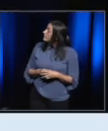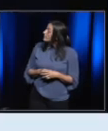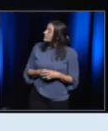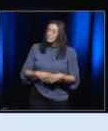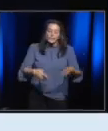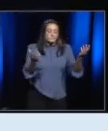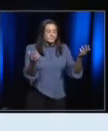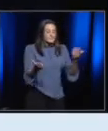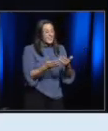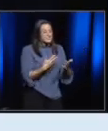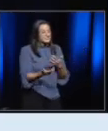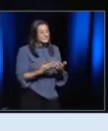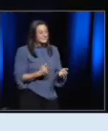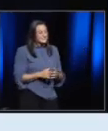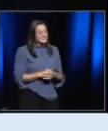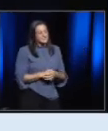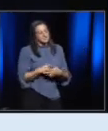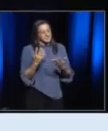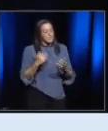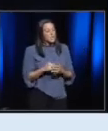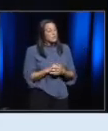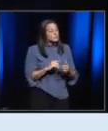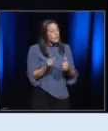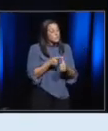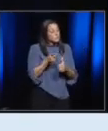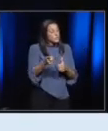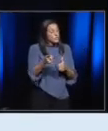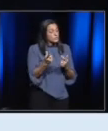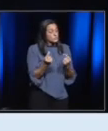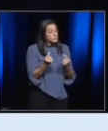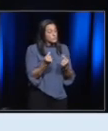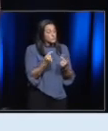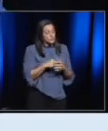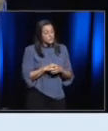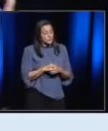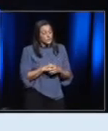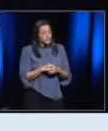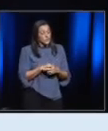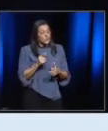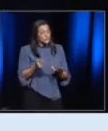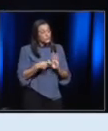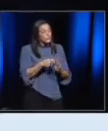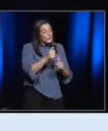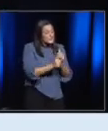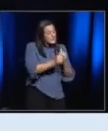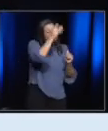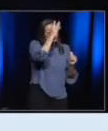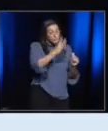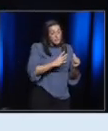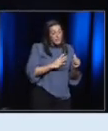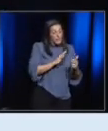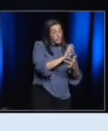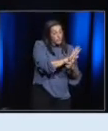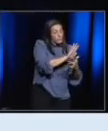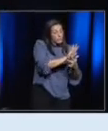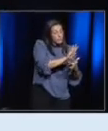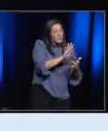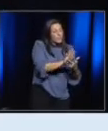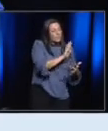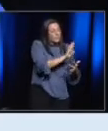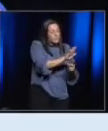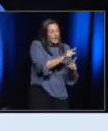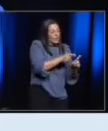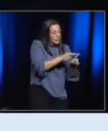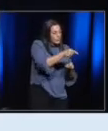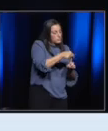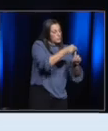Well, anyway, it's okay. So the first thing that she did was demonstrate that each male had their own individual signature whistle.